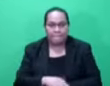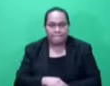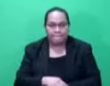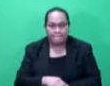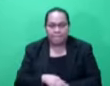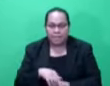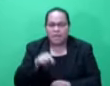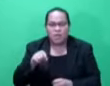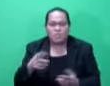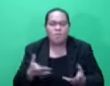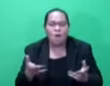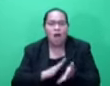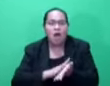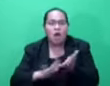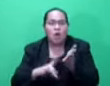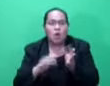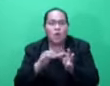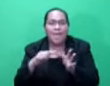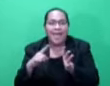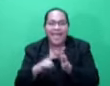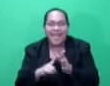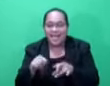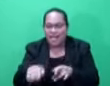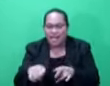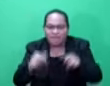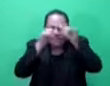in Hubei, in the province of Hubei, the most populous